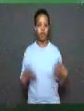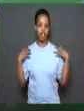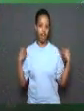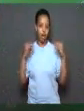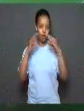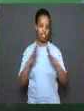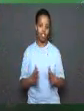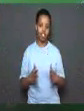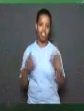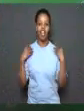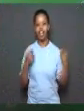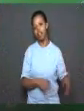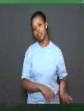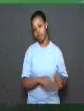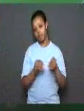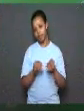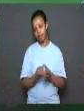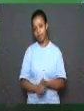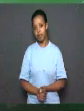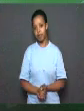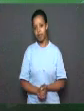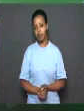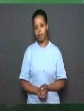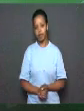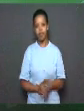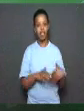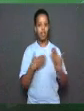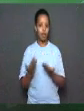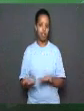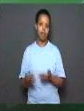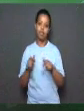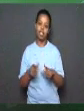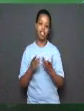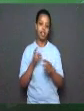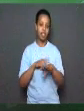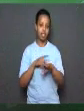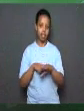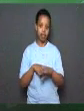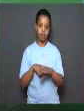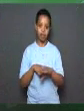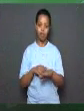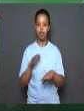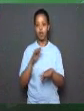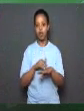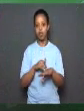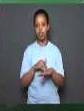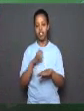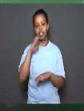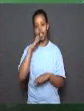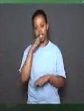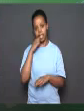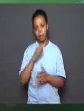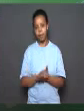Hello, teacher. Hello, students. Welcome to today's lesson on